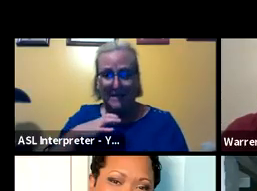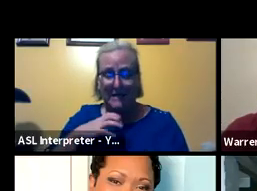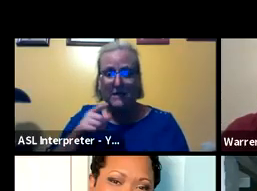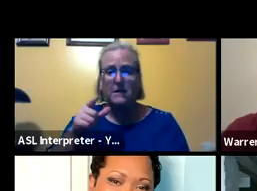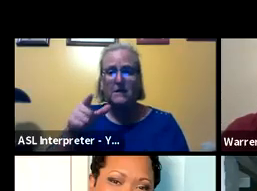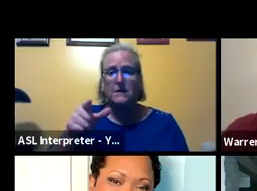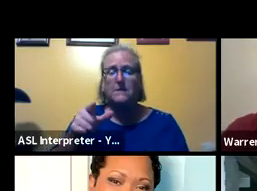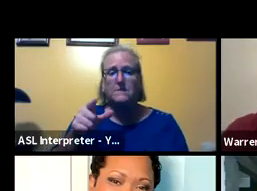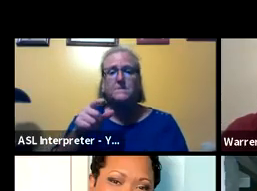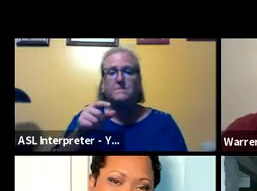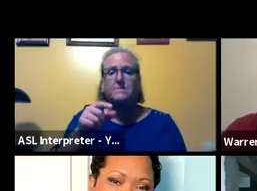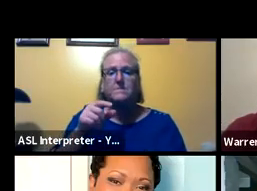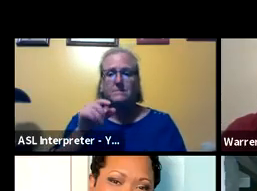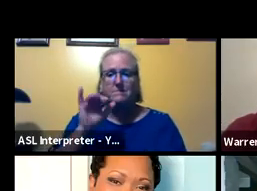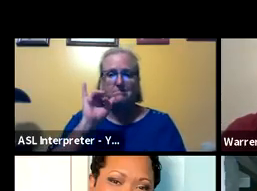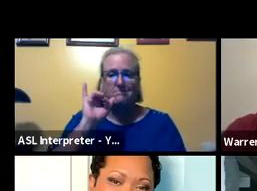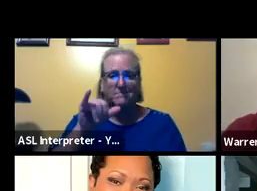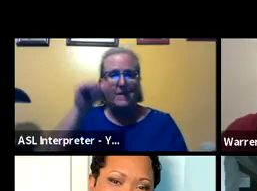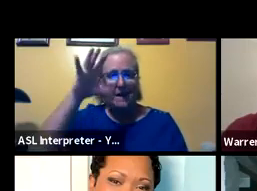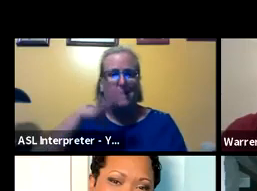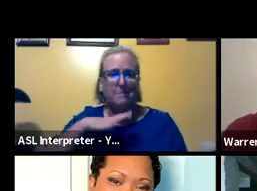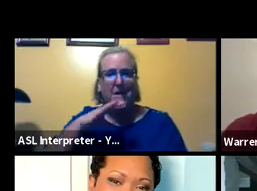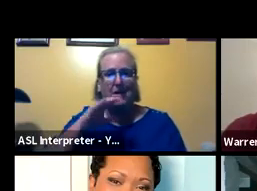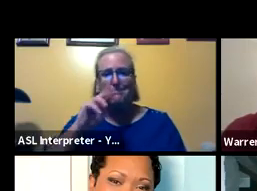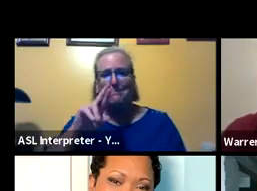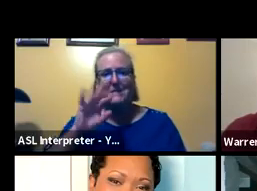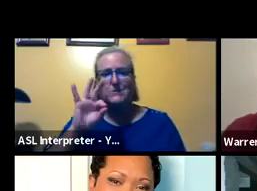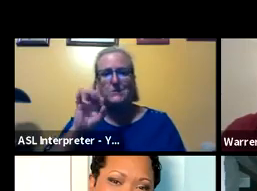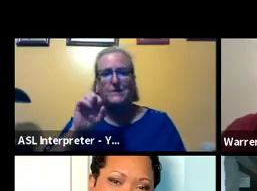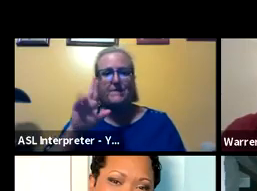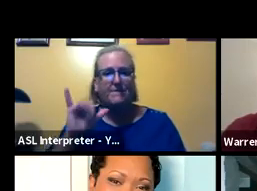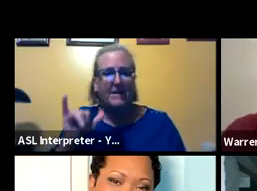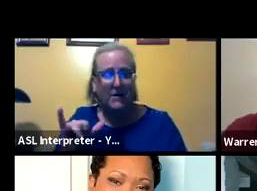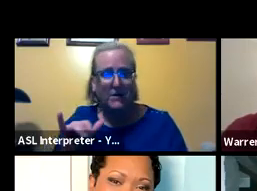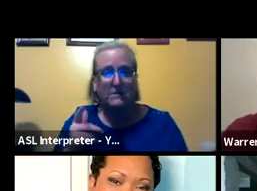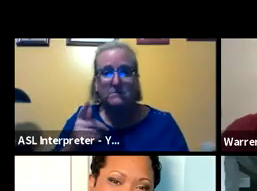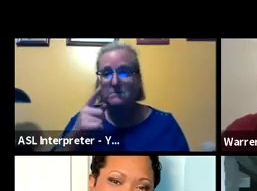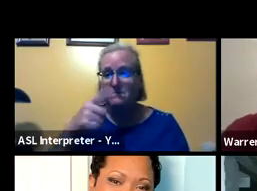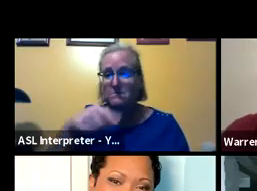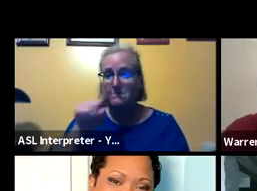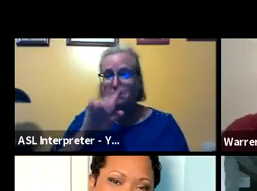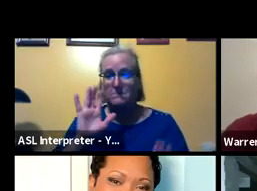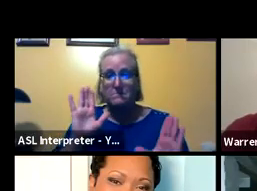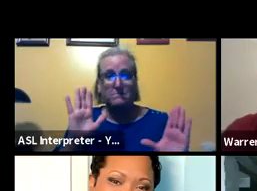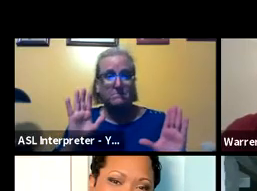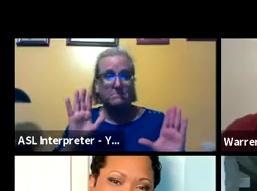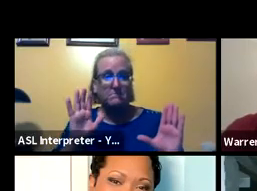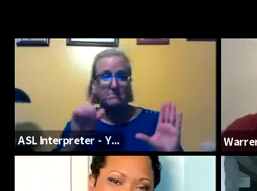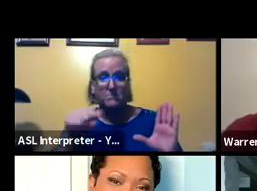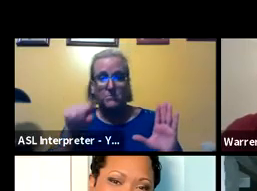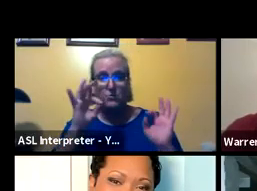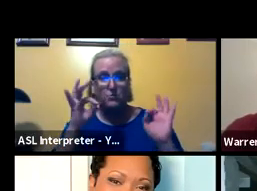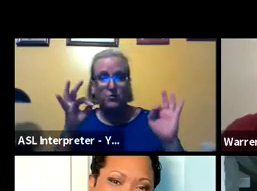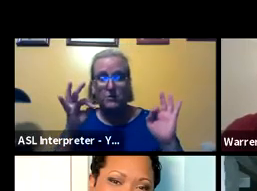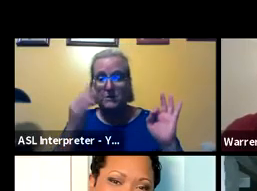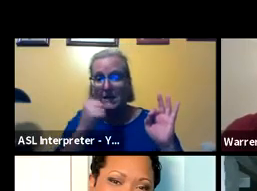floor. Any other discussion about that, the new CBOC committee member, now that we have some background on CBOC?